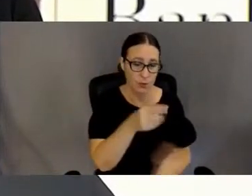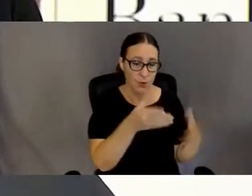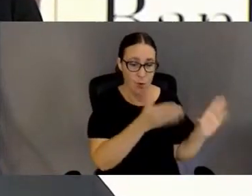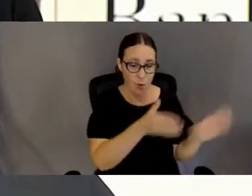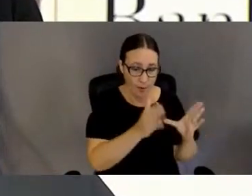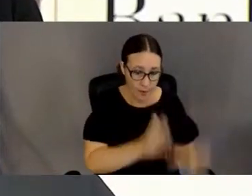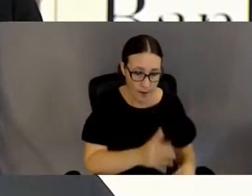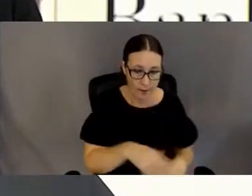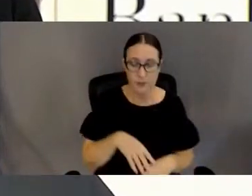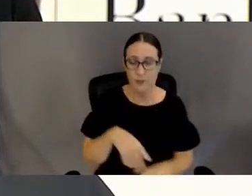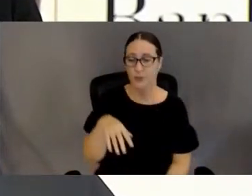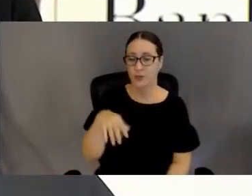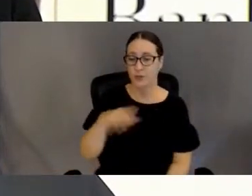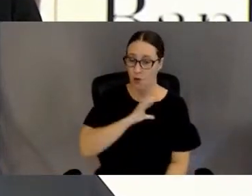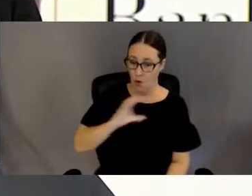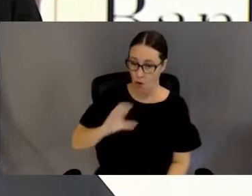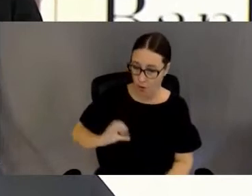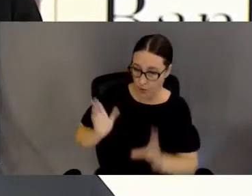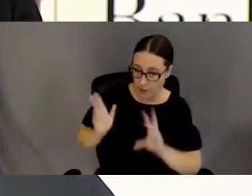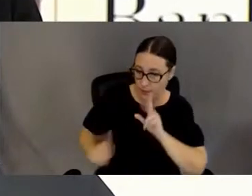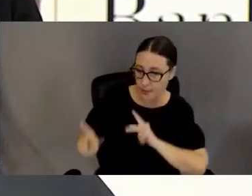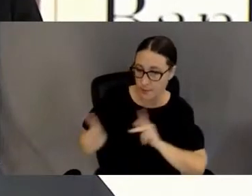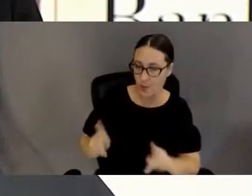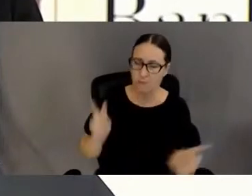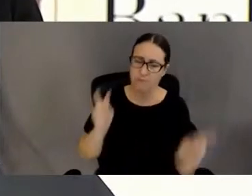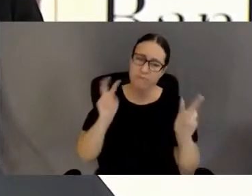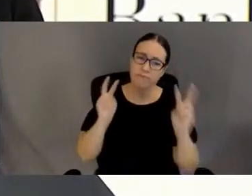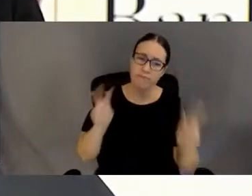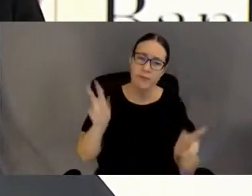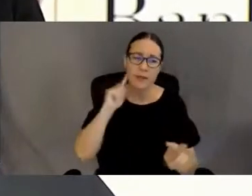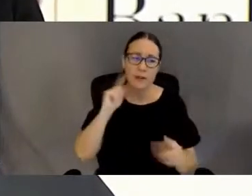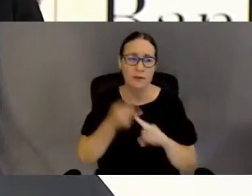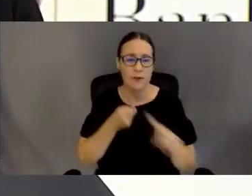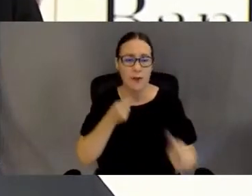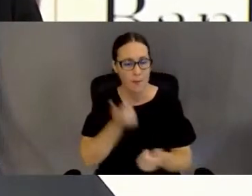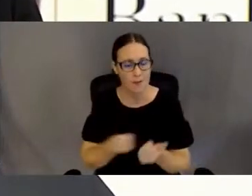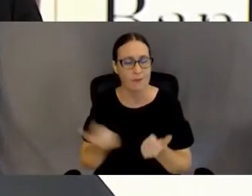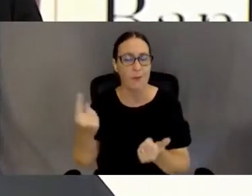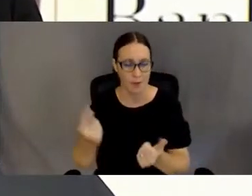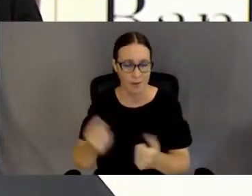Congress, we're looking forward to hearing from all of you. Your